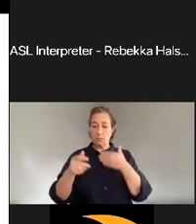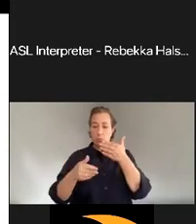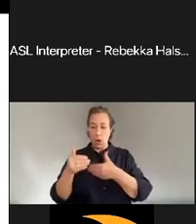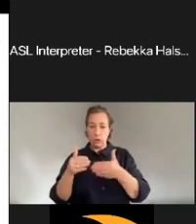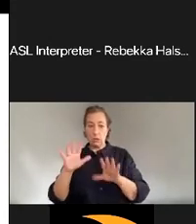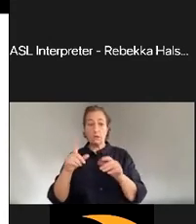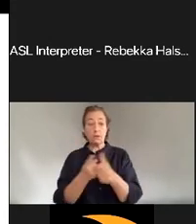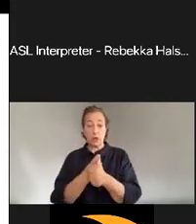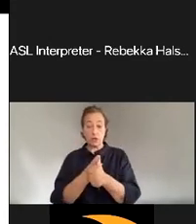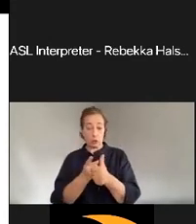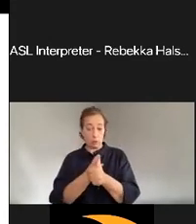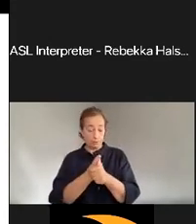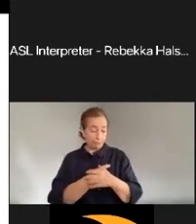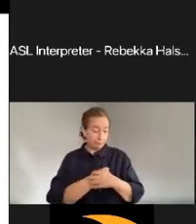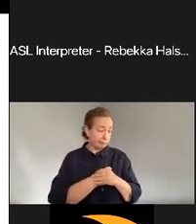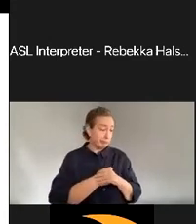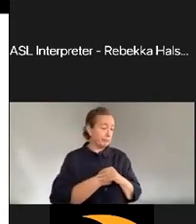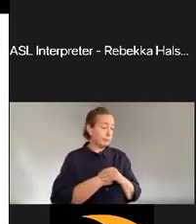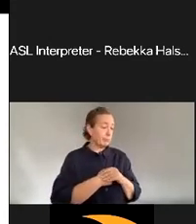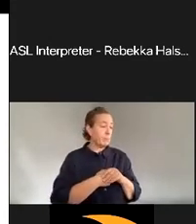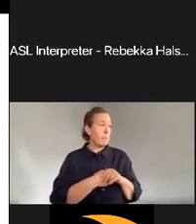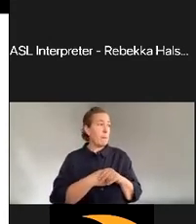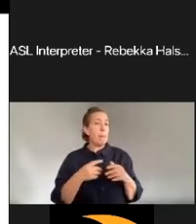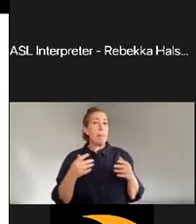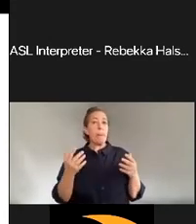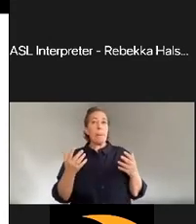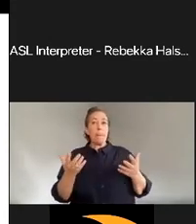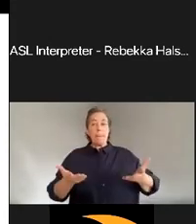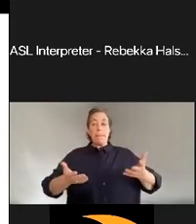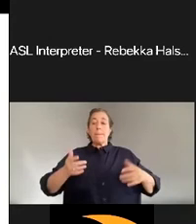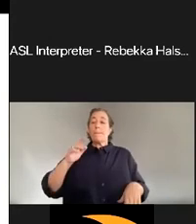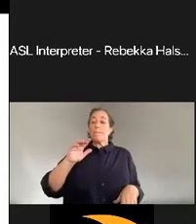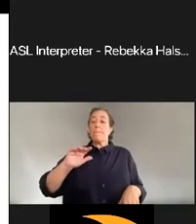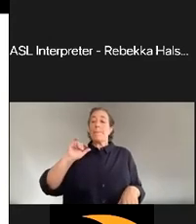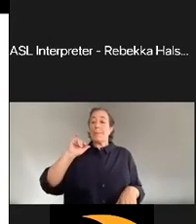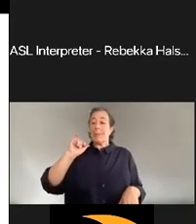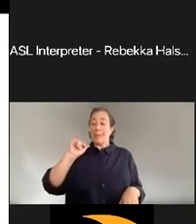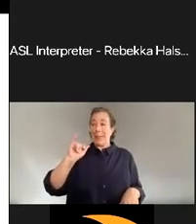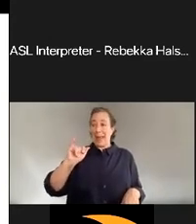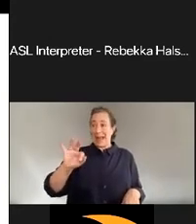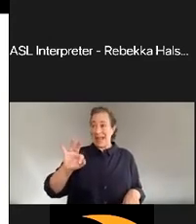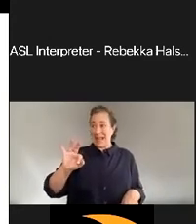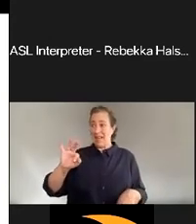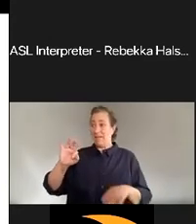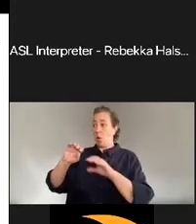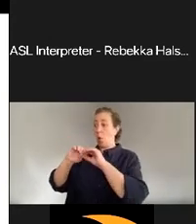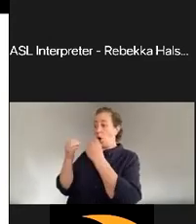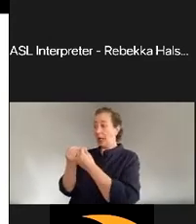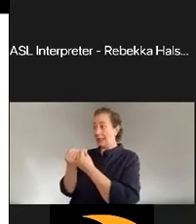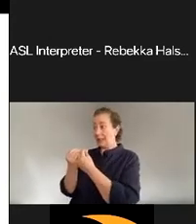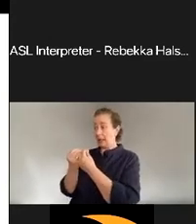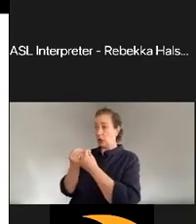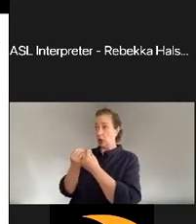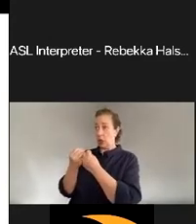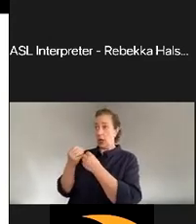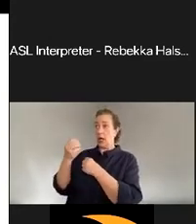foremost, anyone who believes that an education institution that receives federal financial assistance has discriminated